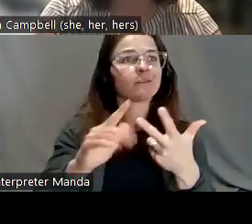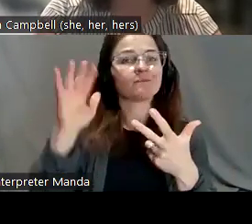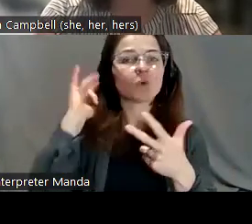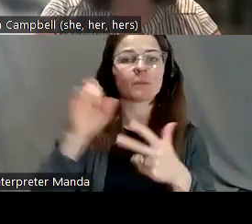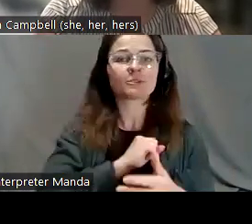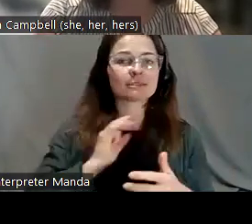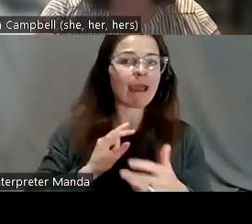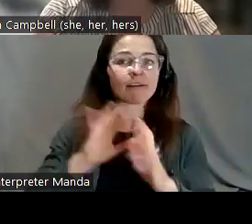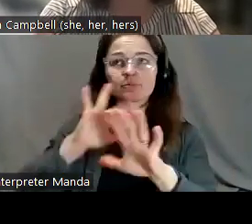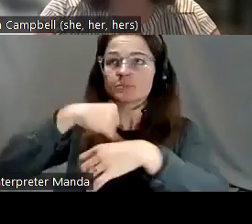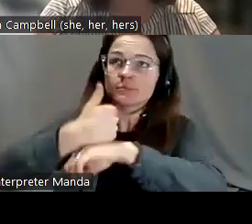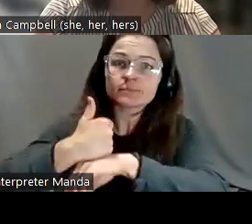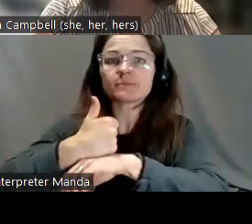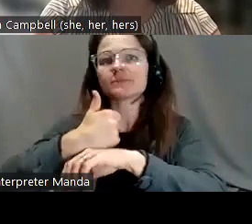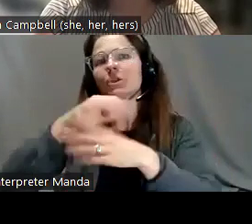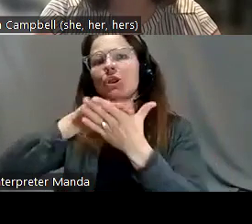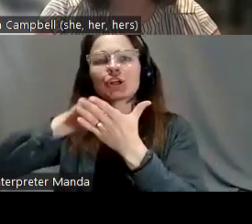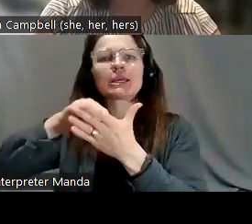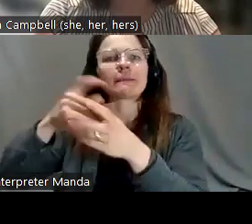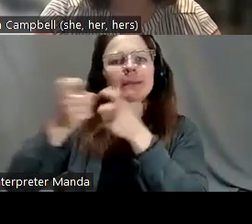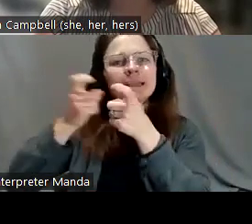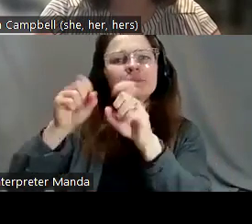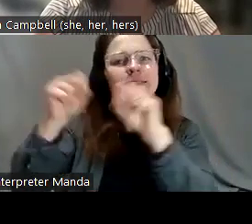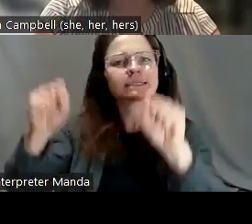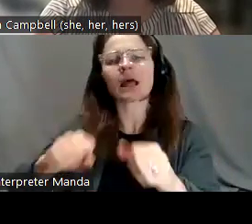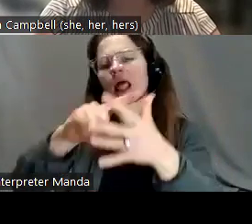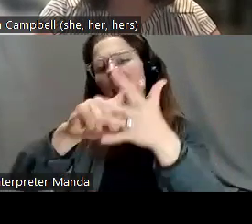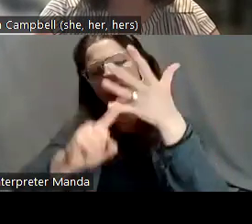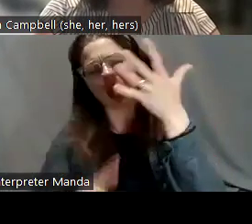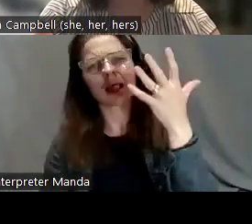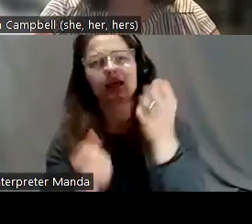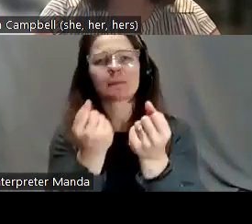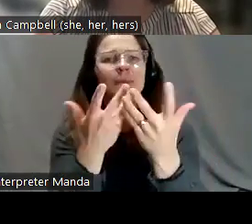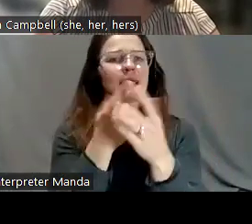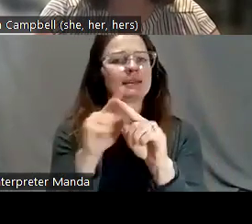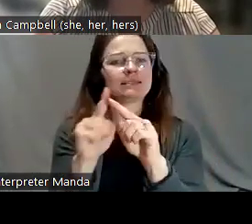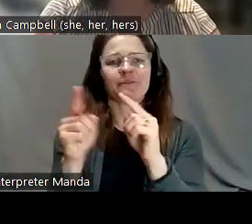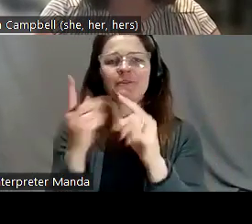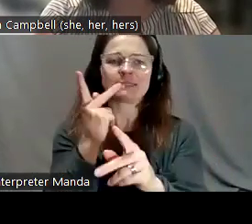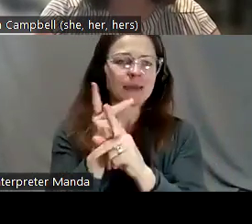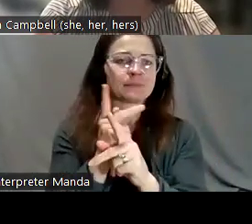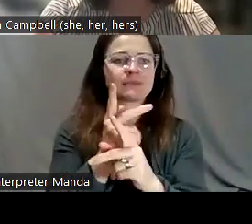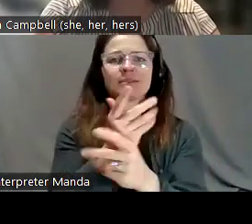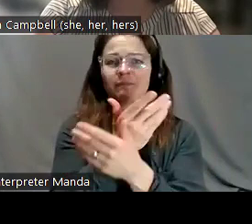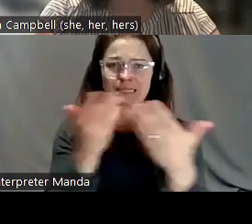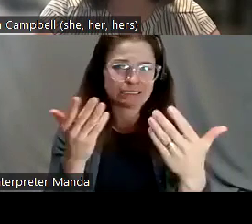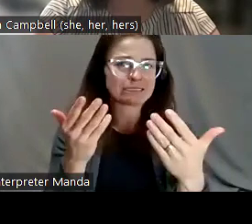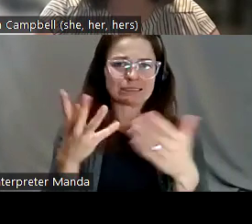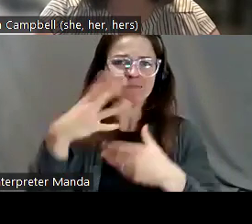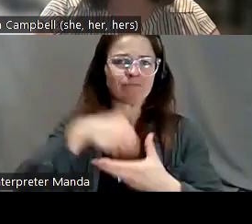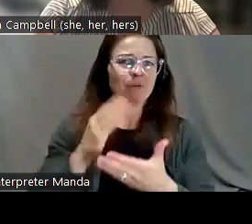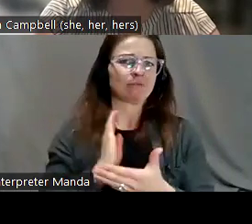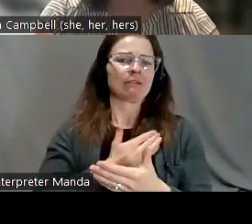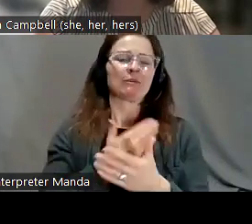learning management system and so on. There are so many different types of content that we have various types of impact that